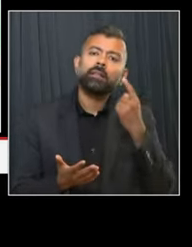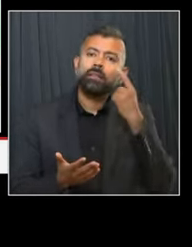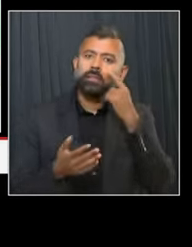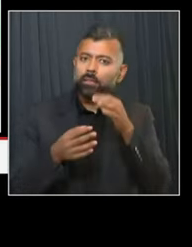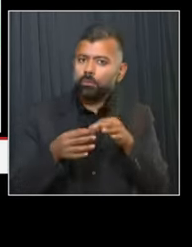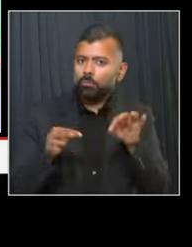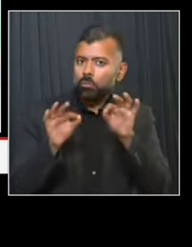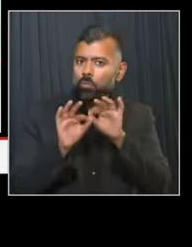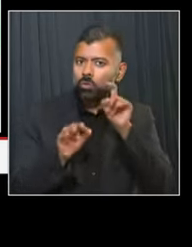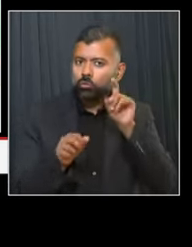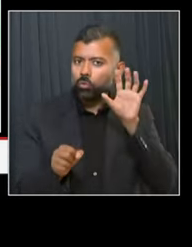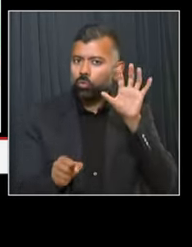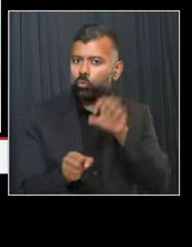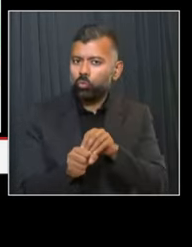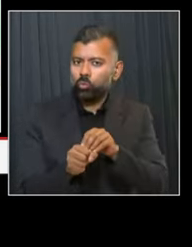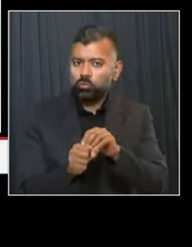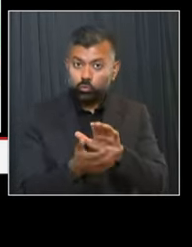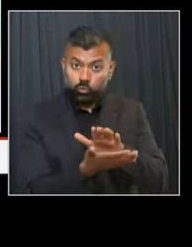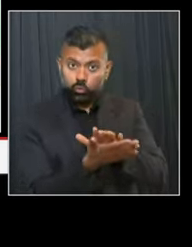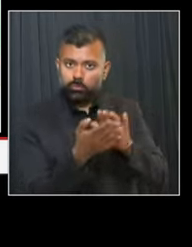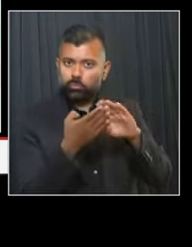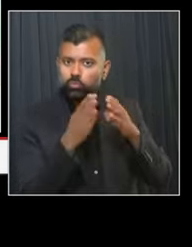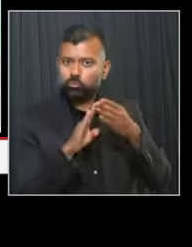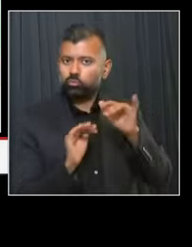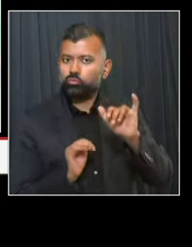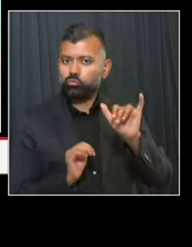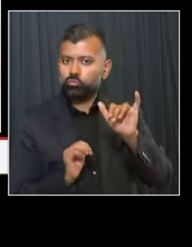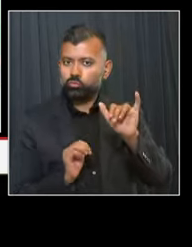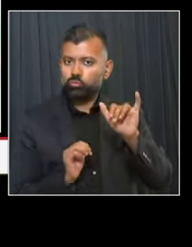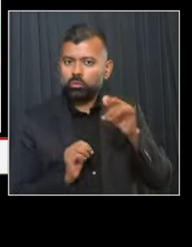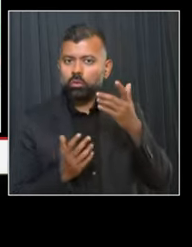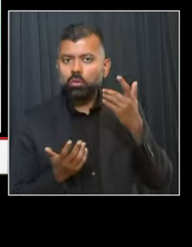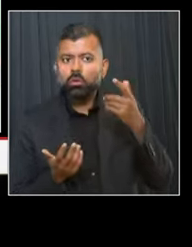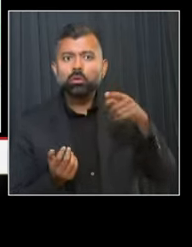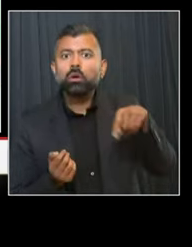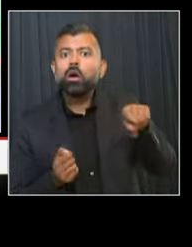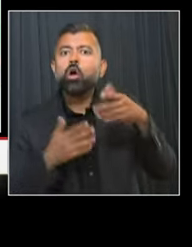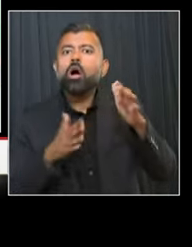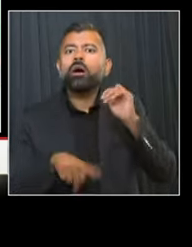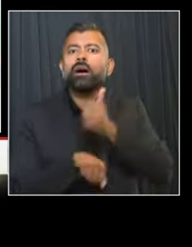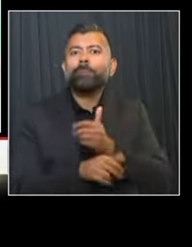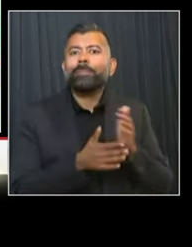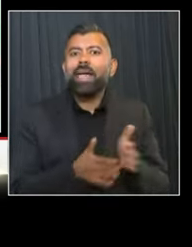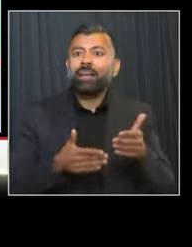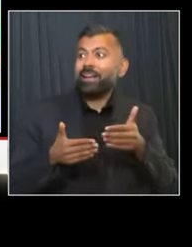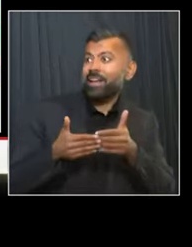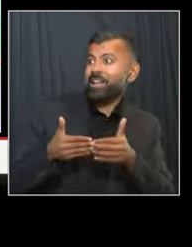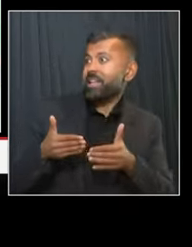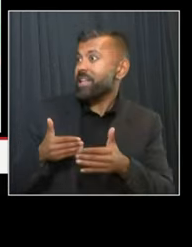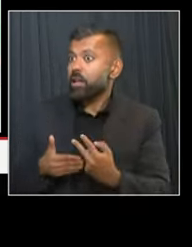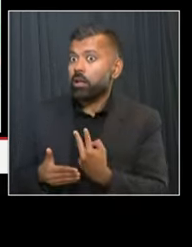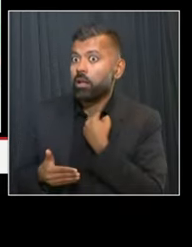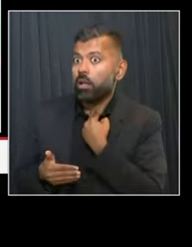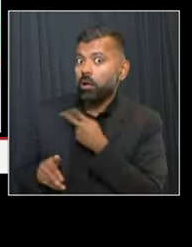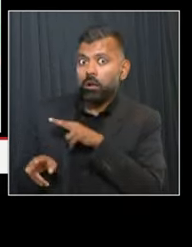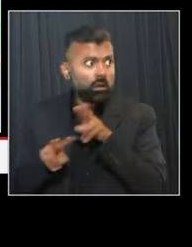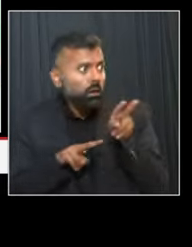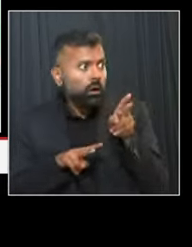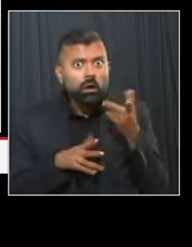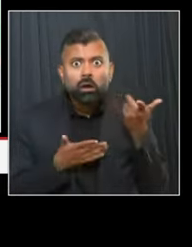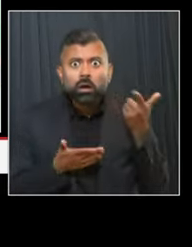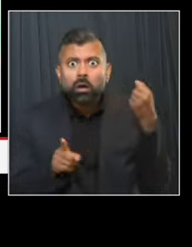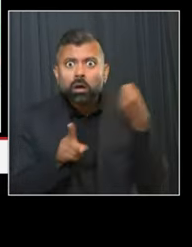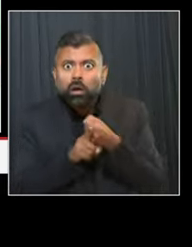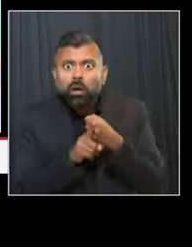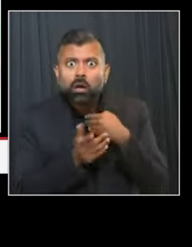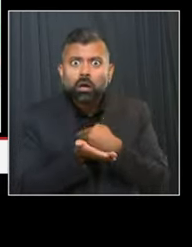planning for the out years, it causes significant alarm. And I think we're all on the same team here, wanting to invest